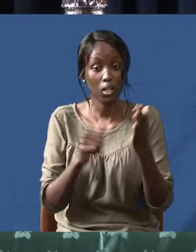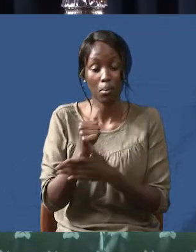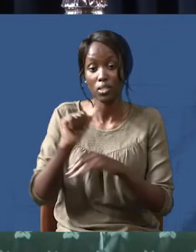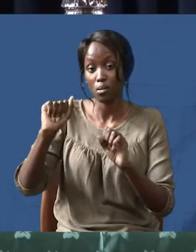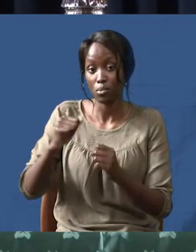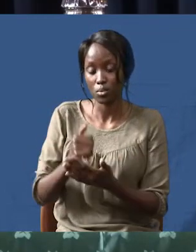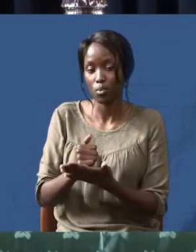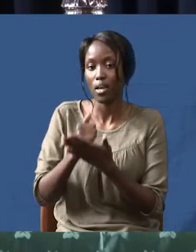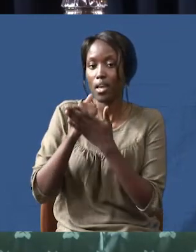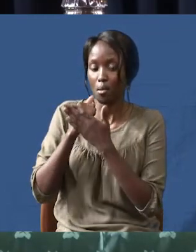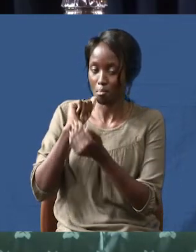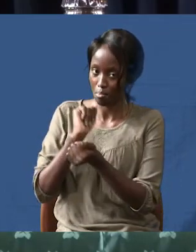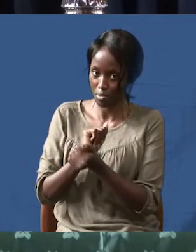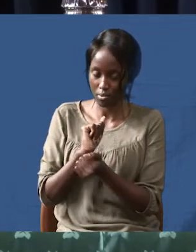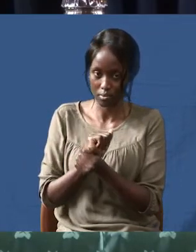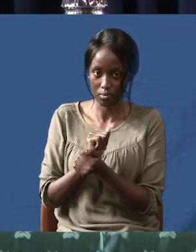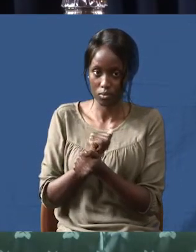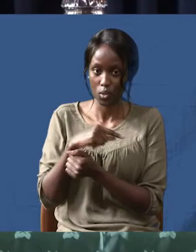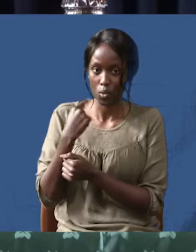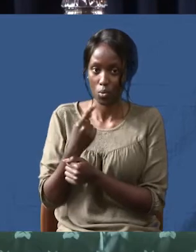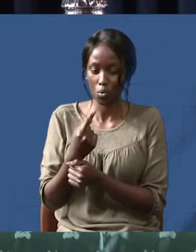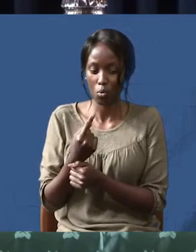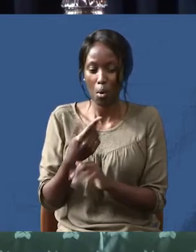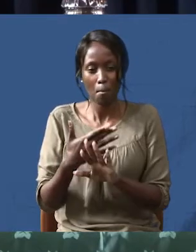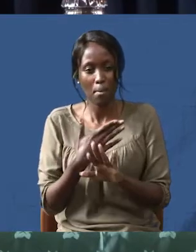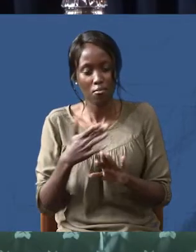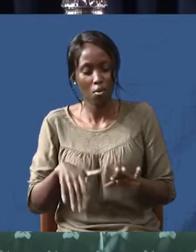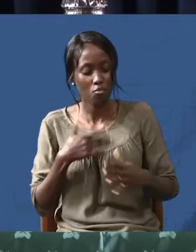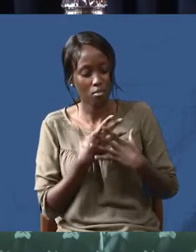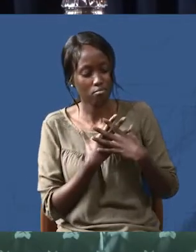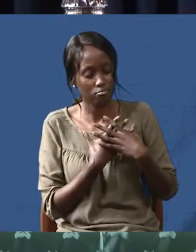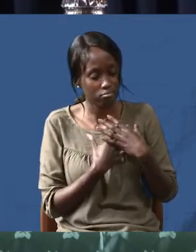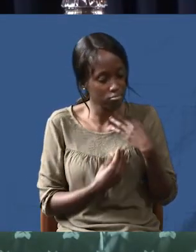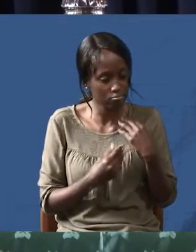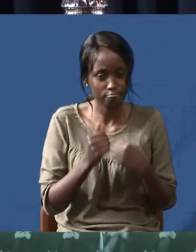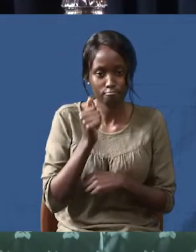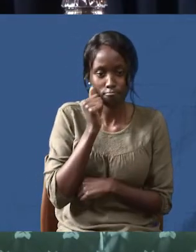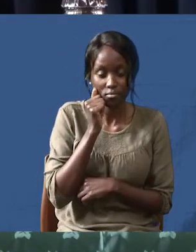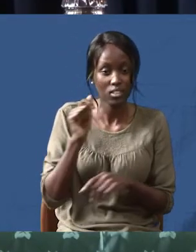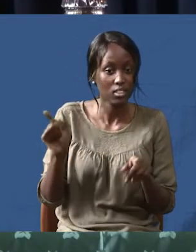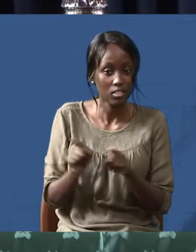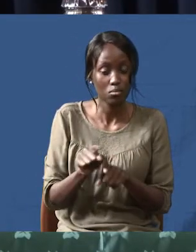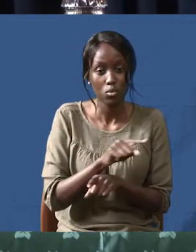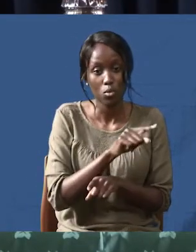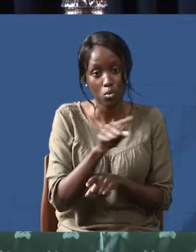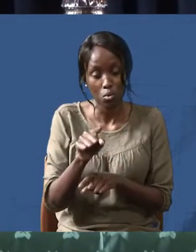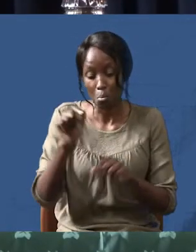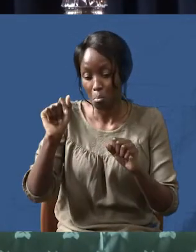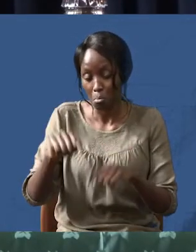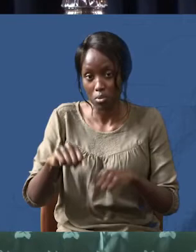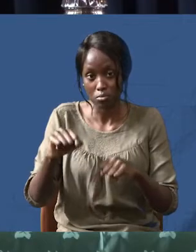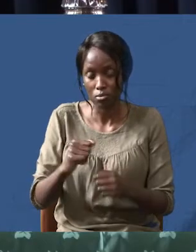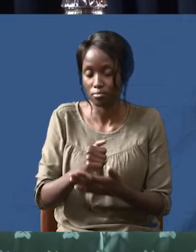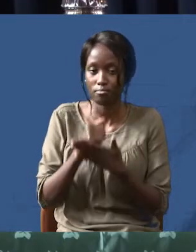a brother who was feeling low and downcast, a sister who was going through some